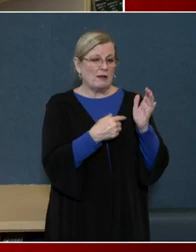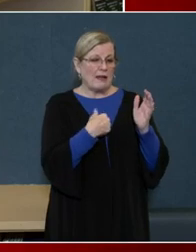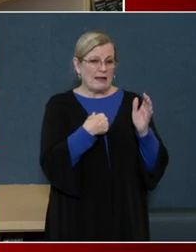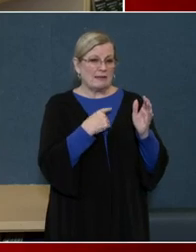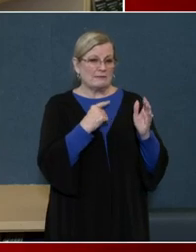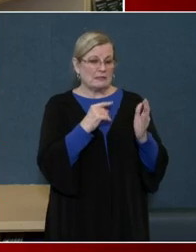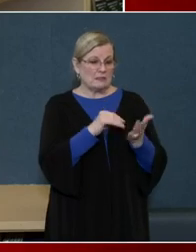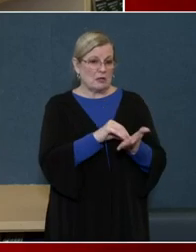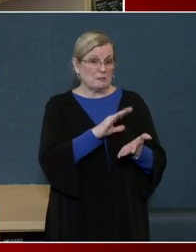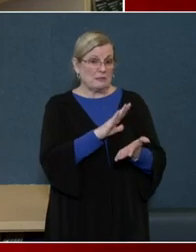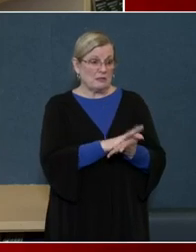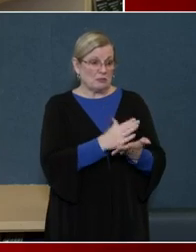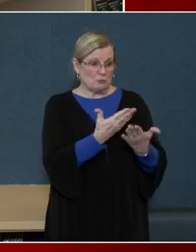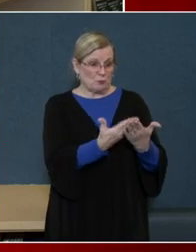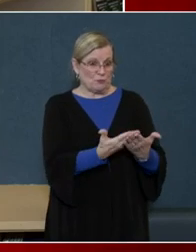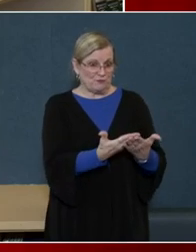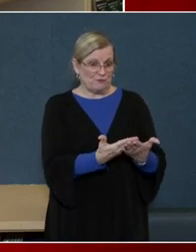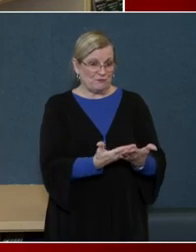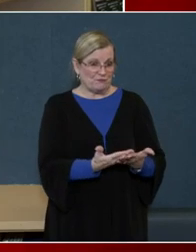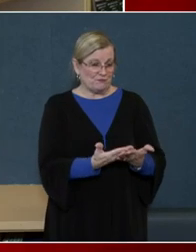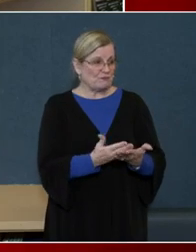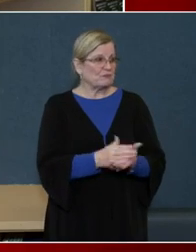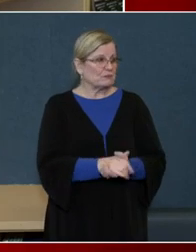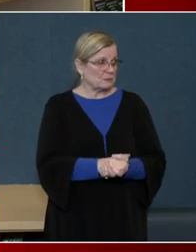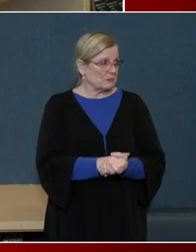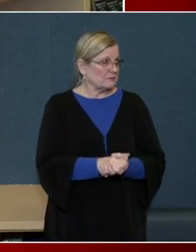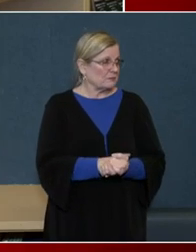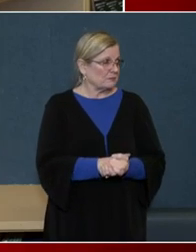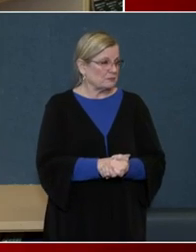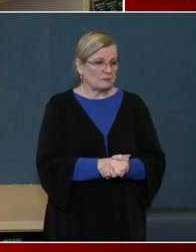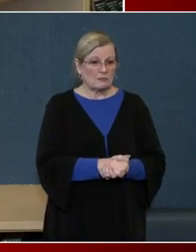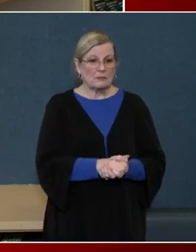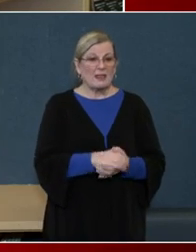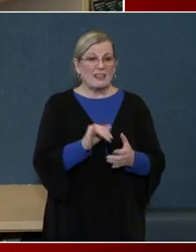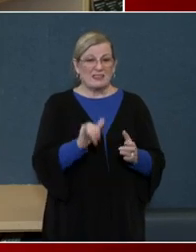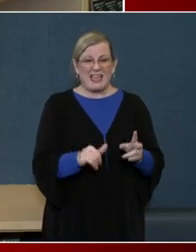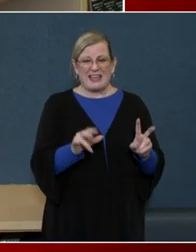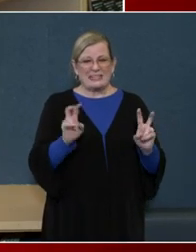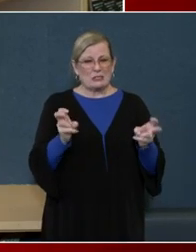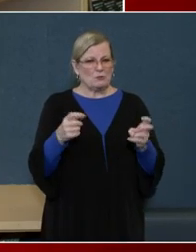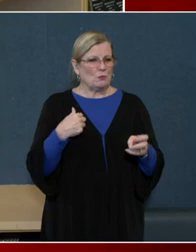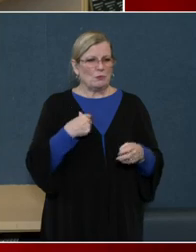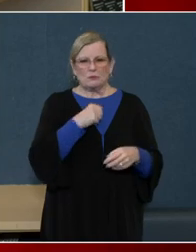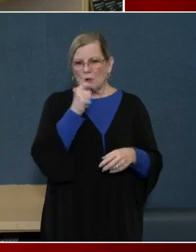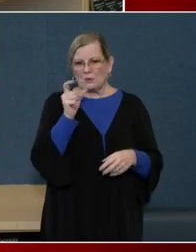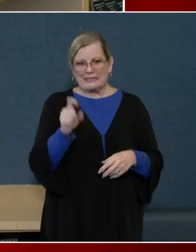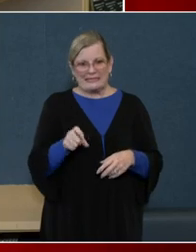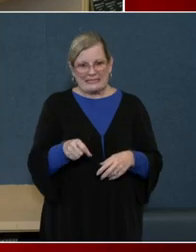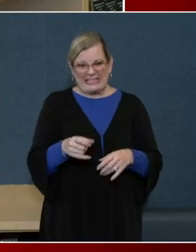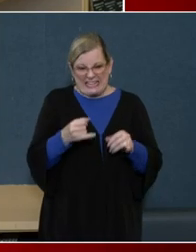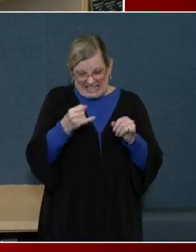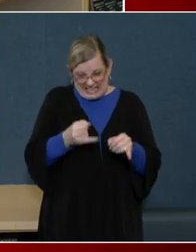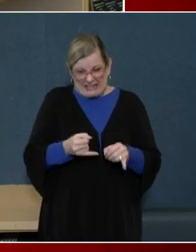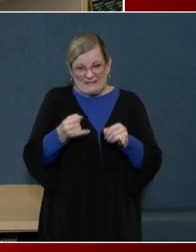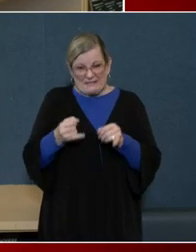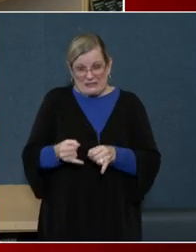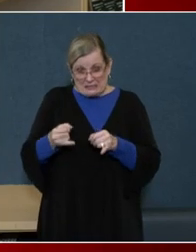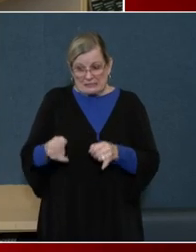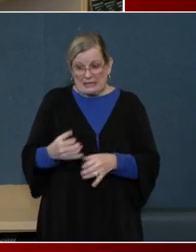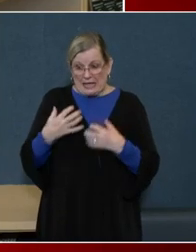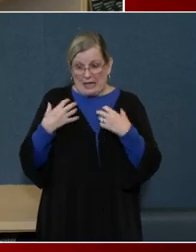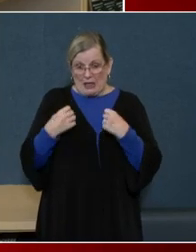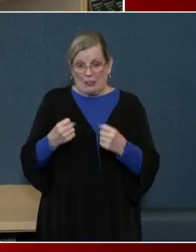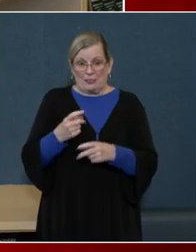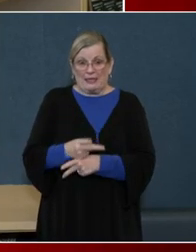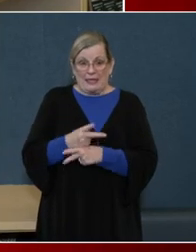who accessed the school health suite during the day. So that issue, we don't need to have an individual healthcare provider following every child to school